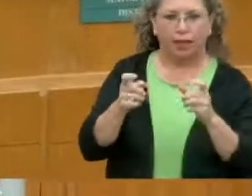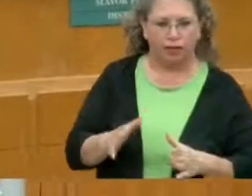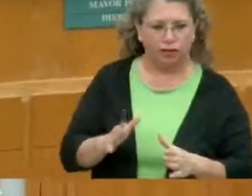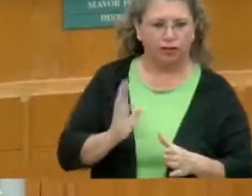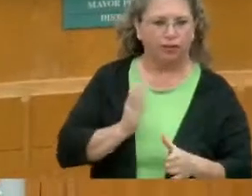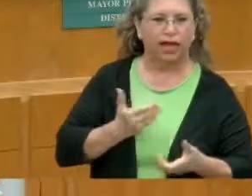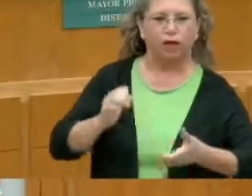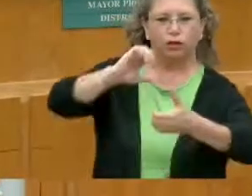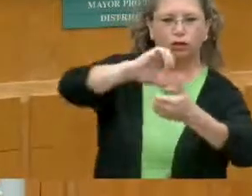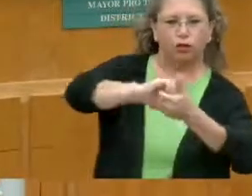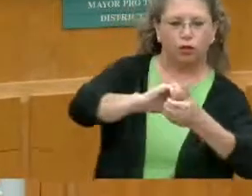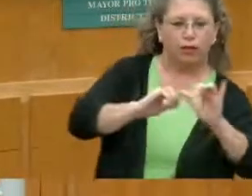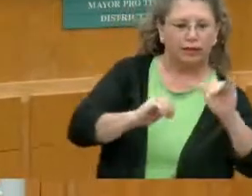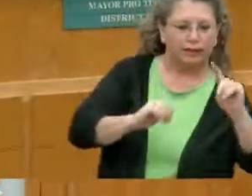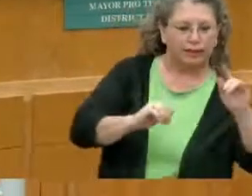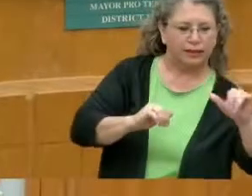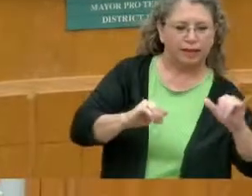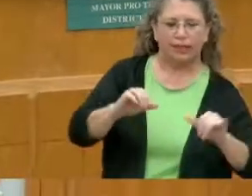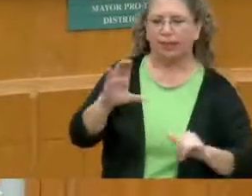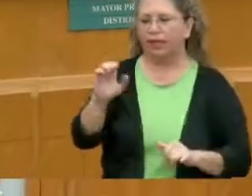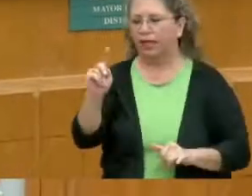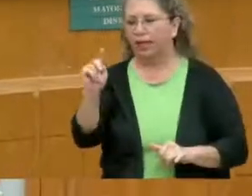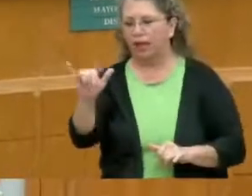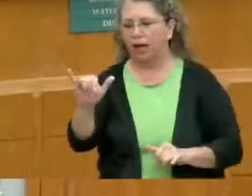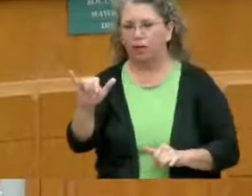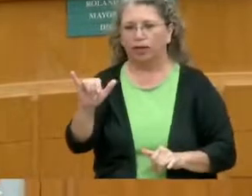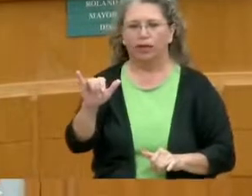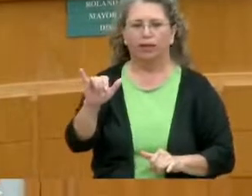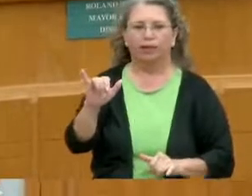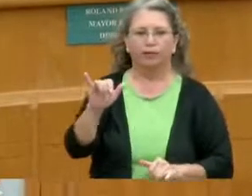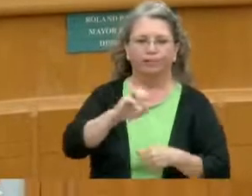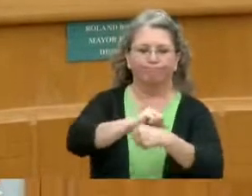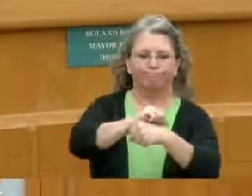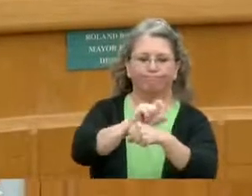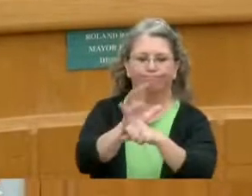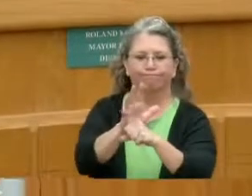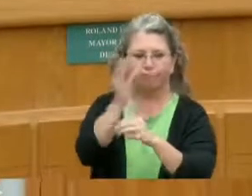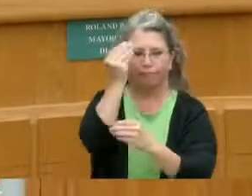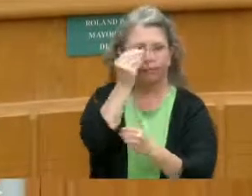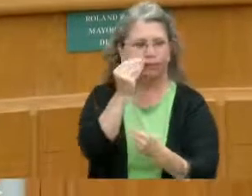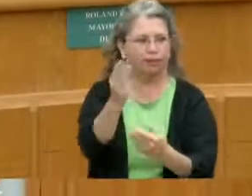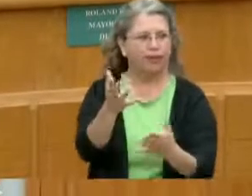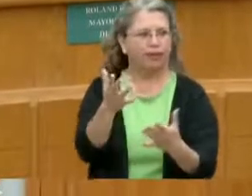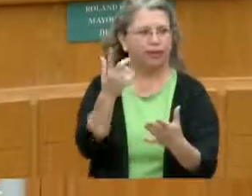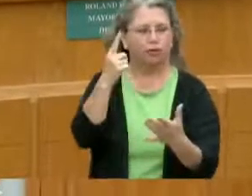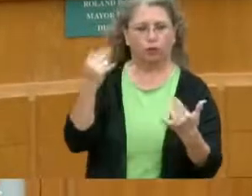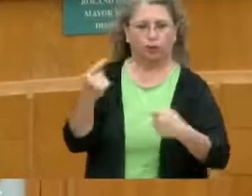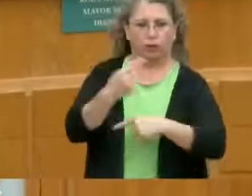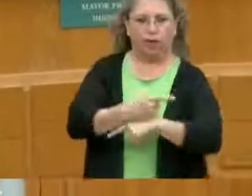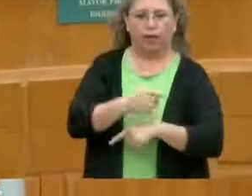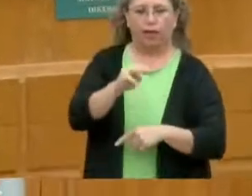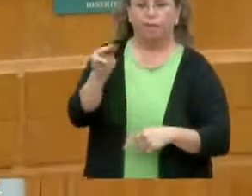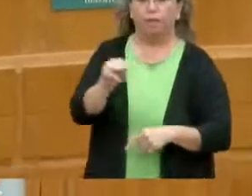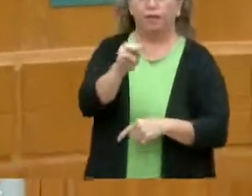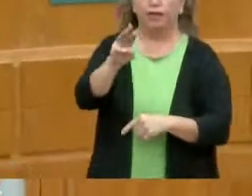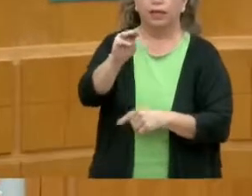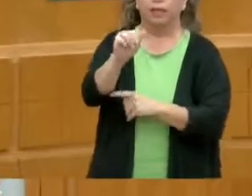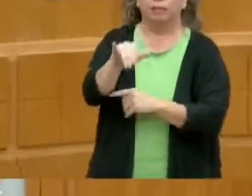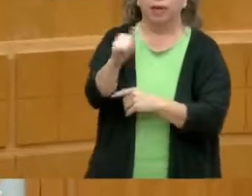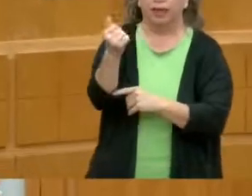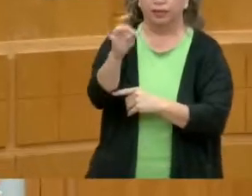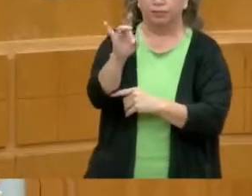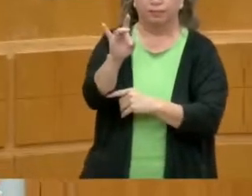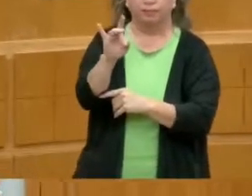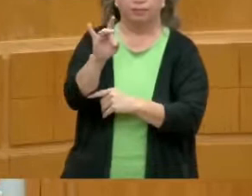of Corpus Christi, Nueces County COVID-19 update for today, which is Monday, May 18. And there'll just be